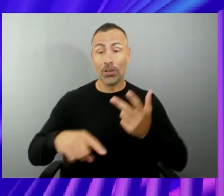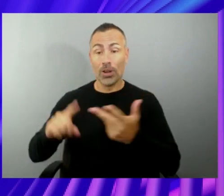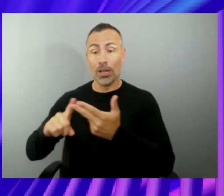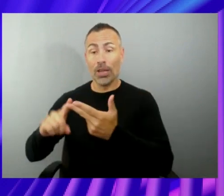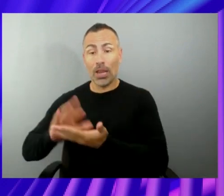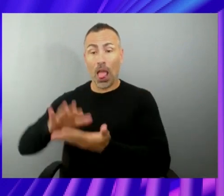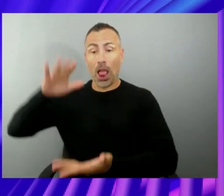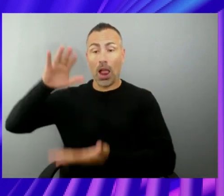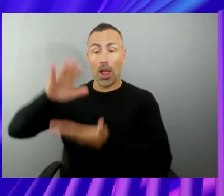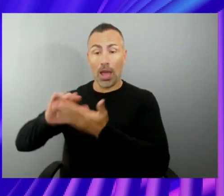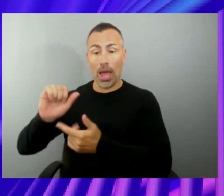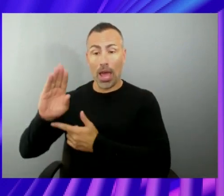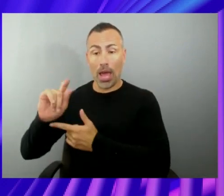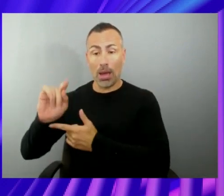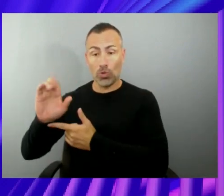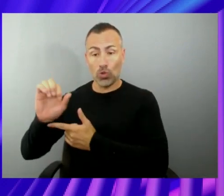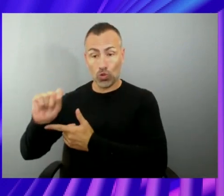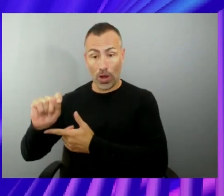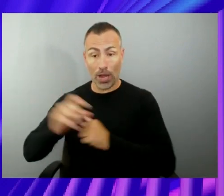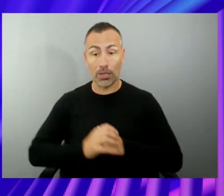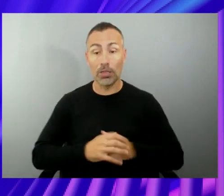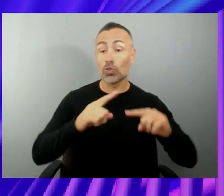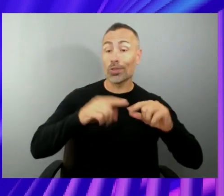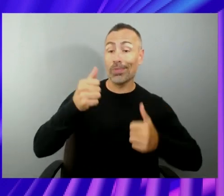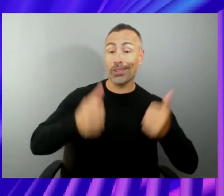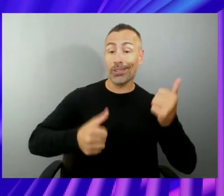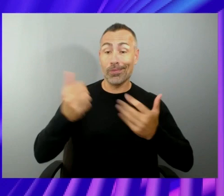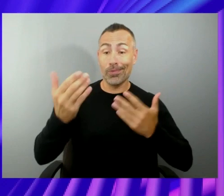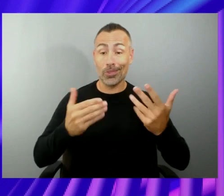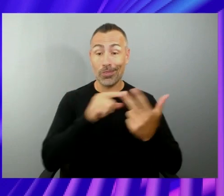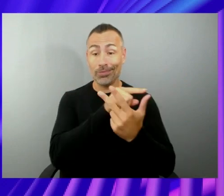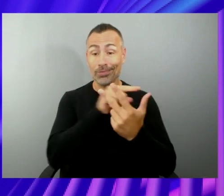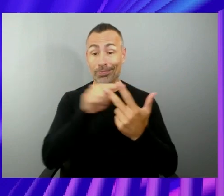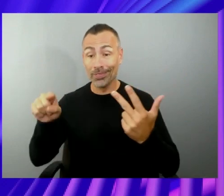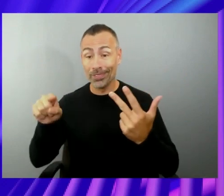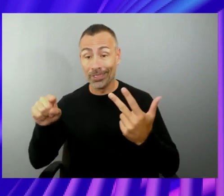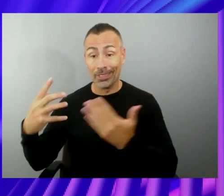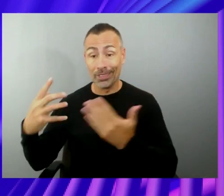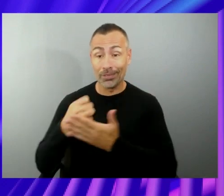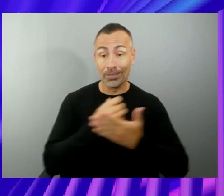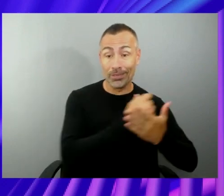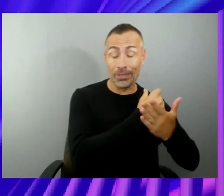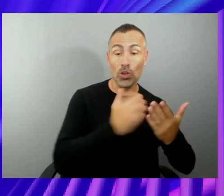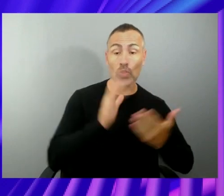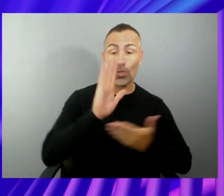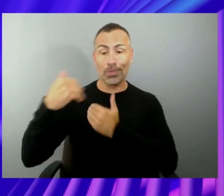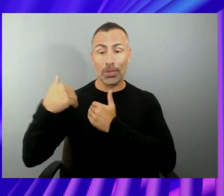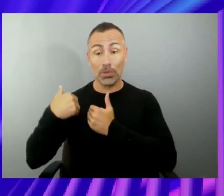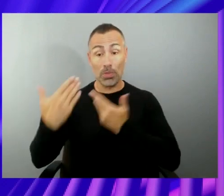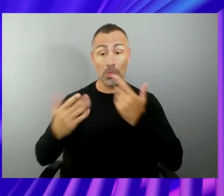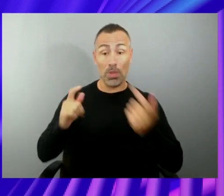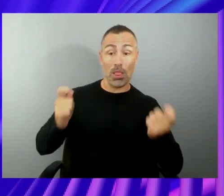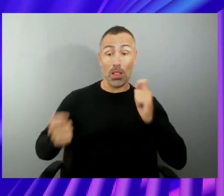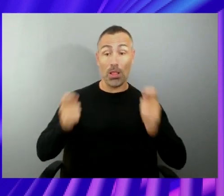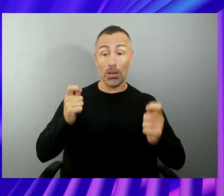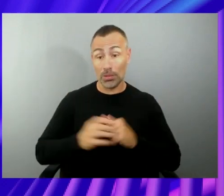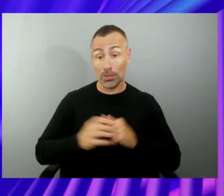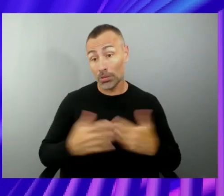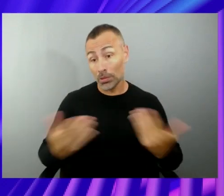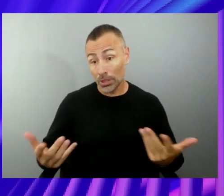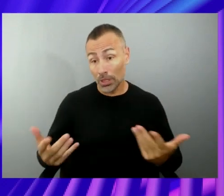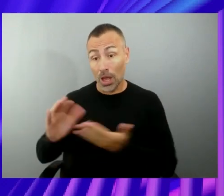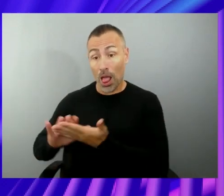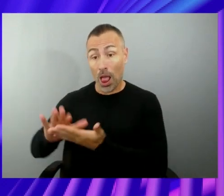on which service is being leveraged, the shared responsibility model may shift based on what you're responsible for. You know, abstracted services